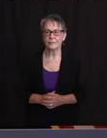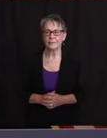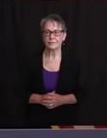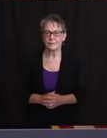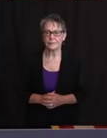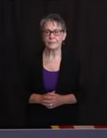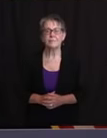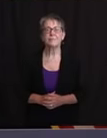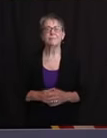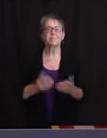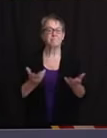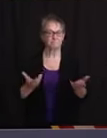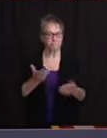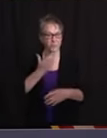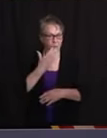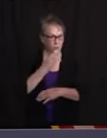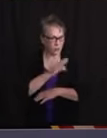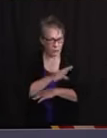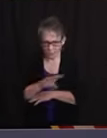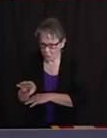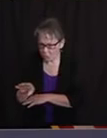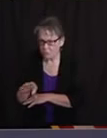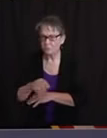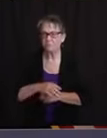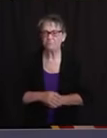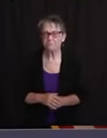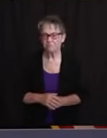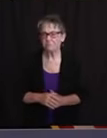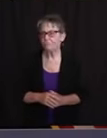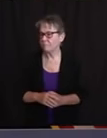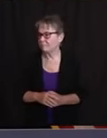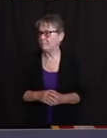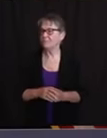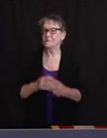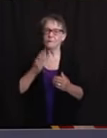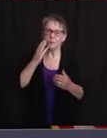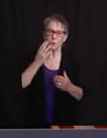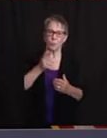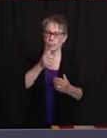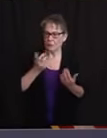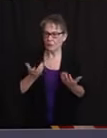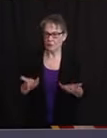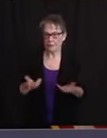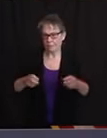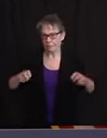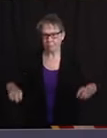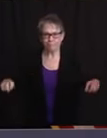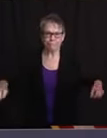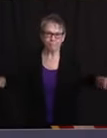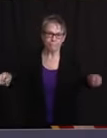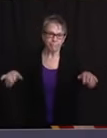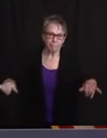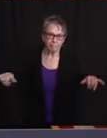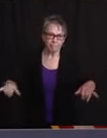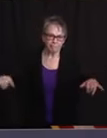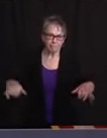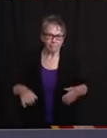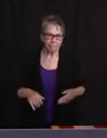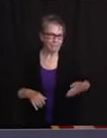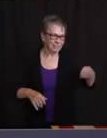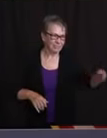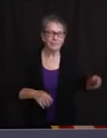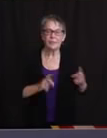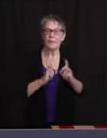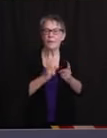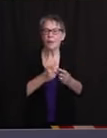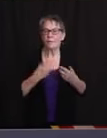Good afternoon. I'm honored to be joined by the woman to my right who needs no introduction, the Commissioner of the Department of Health, Judy Persichilli. To her right, another